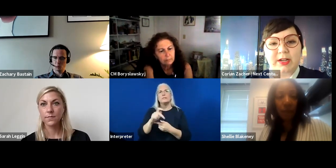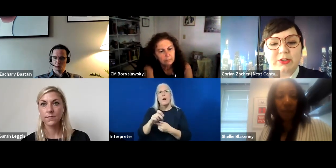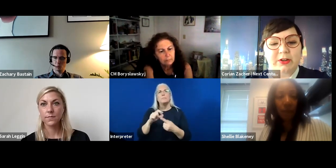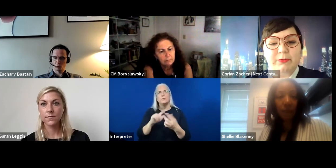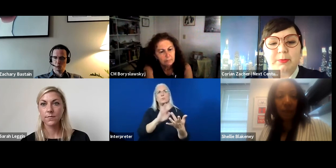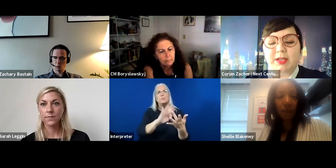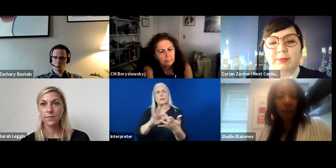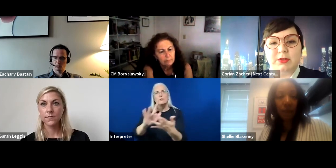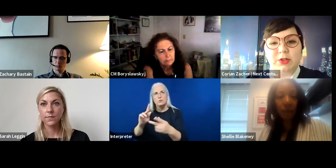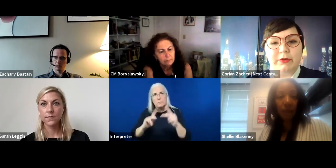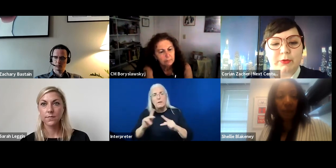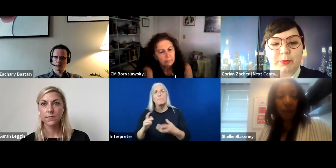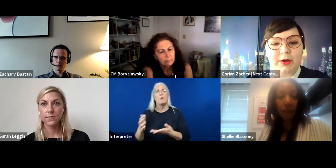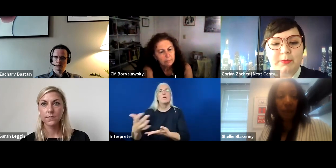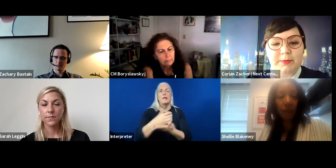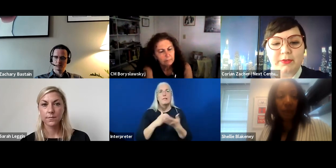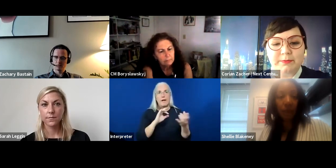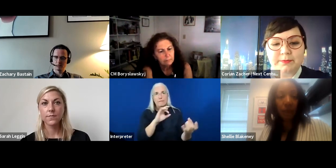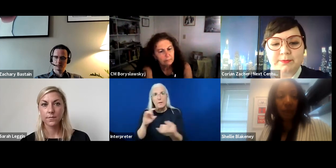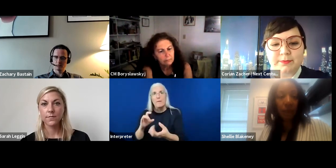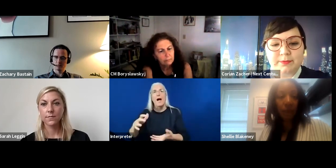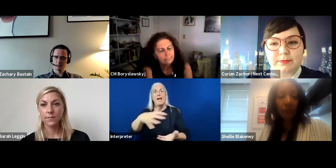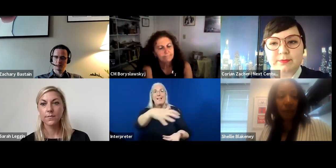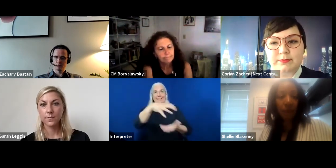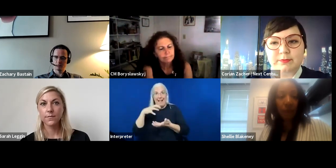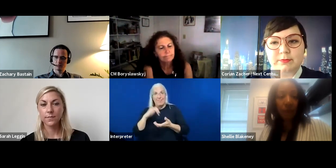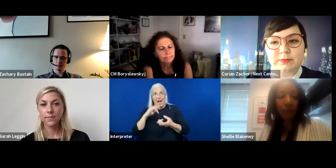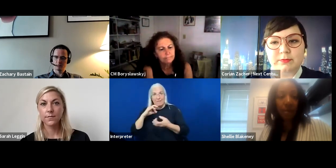the direction of being able to solve those problems.